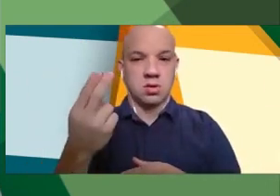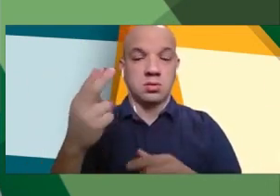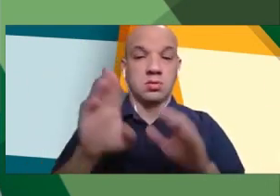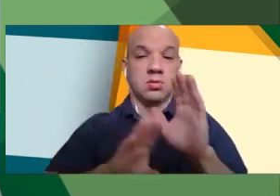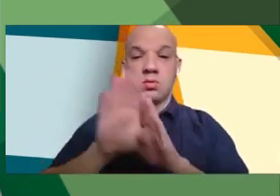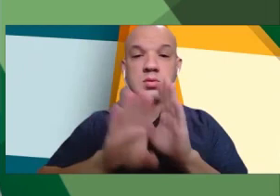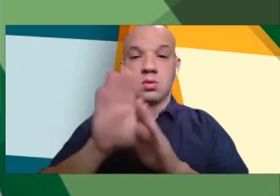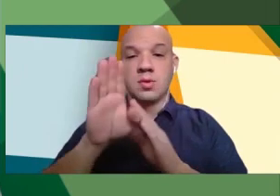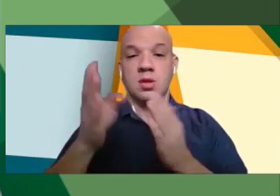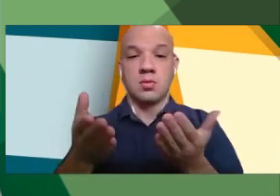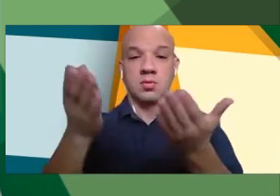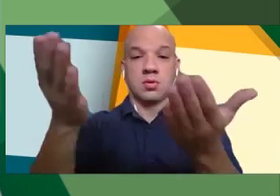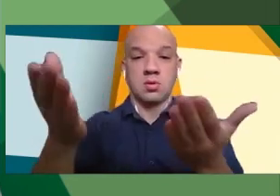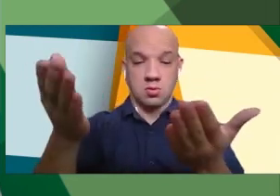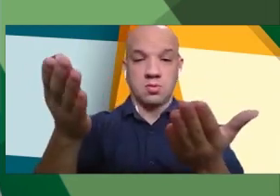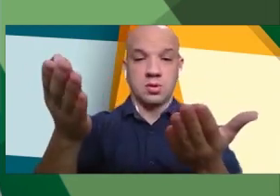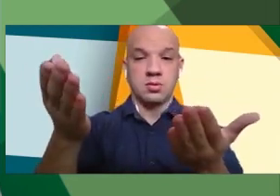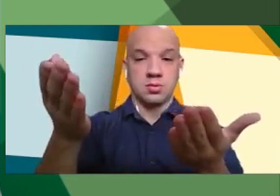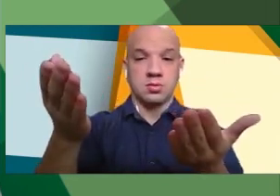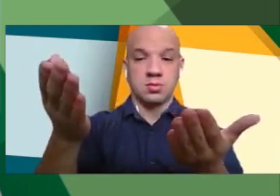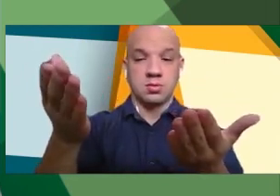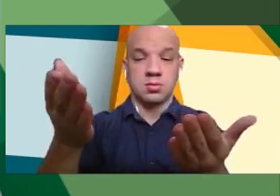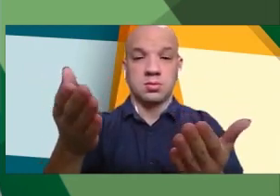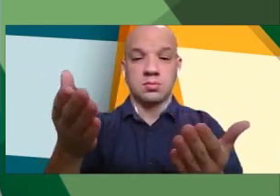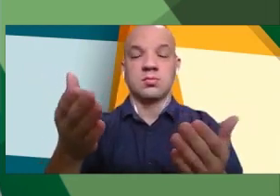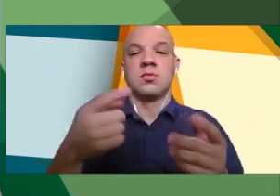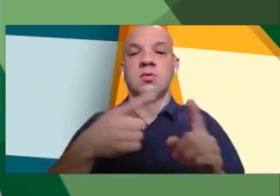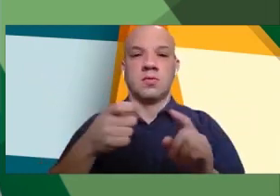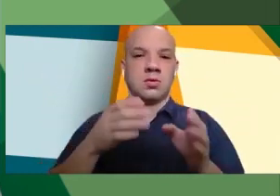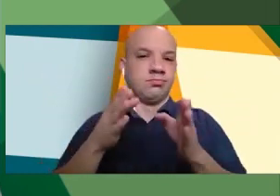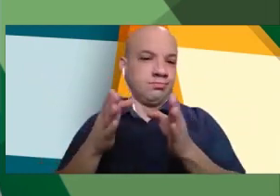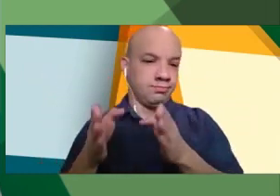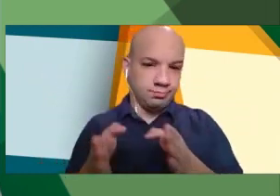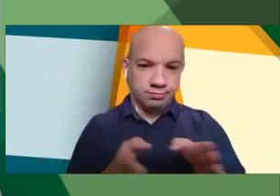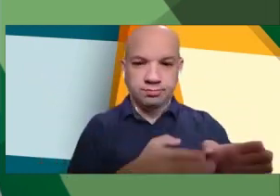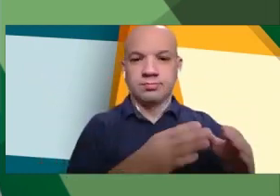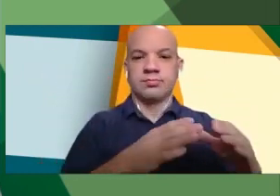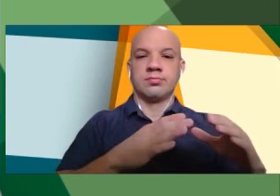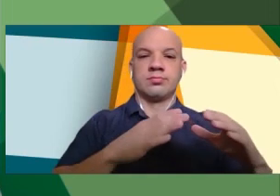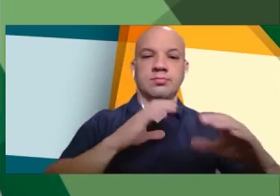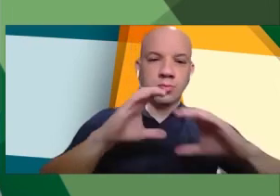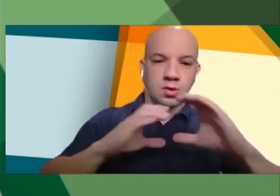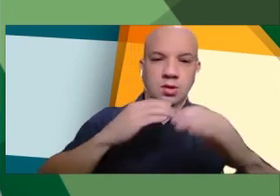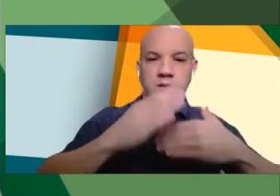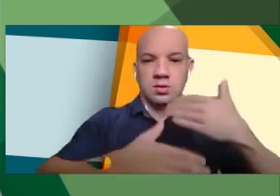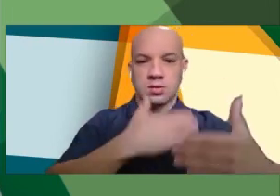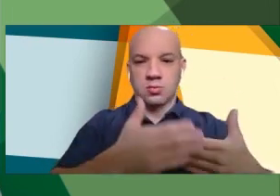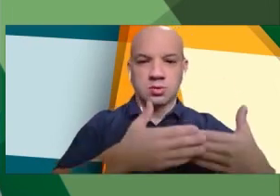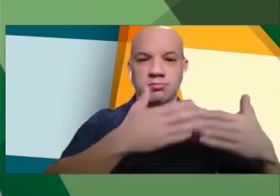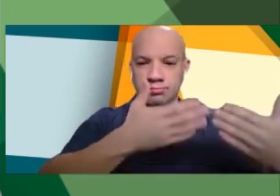develop a recommendation for an ongoing long-range planning and communication process to meet the IT needs for